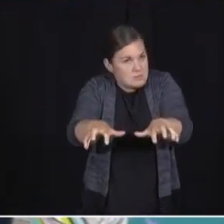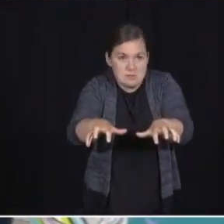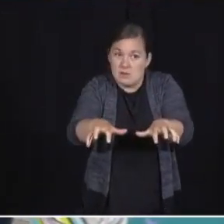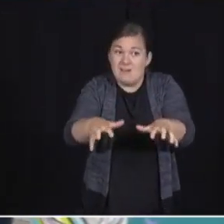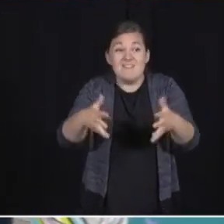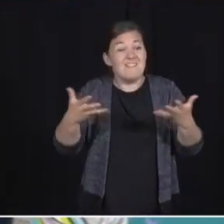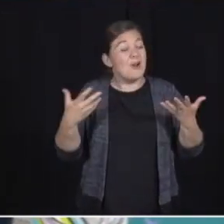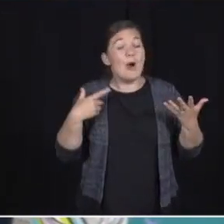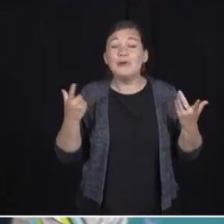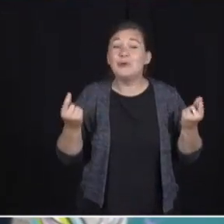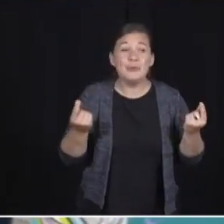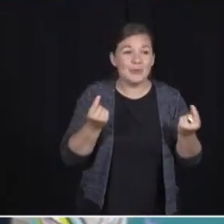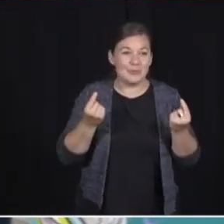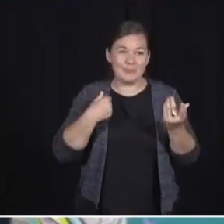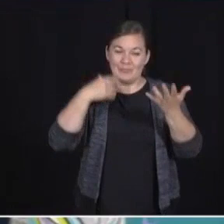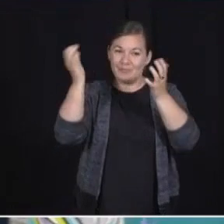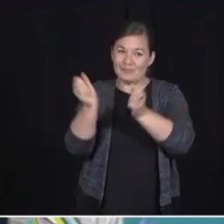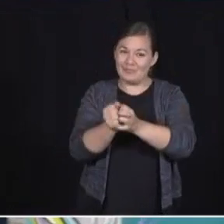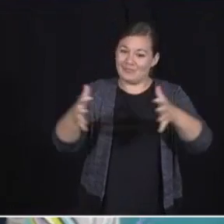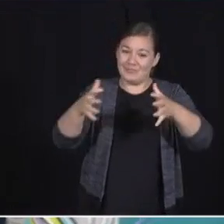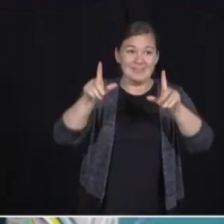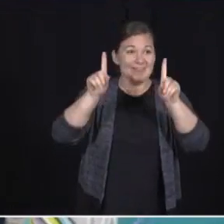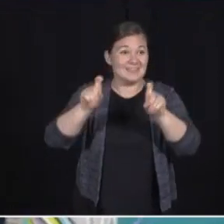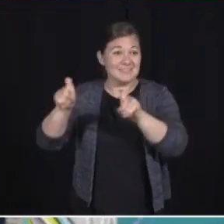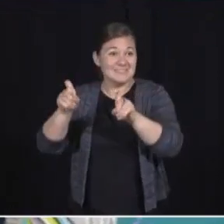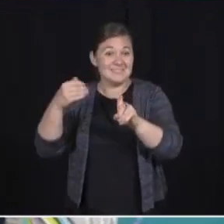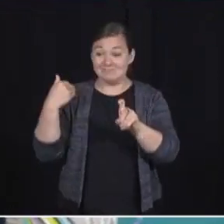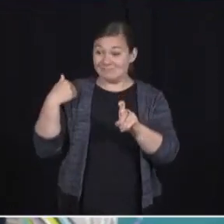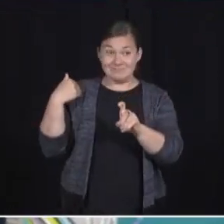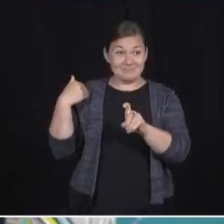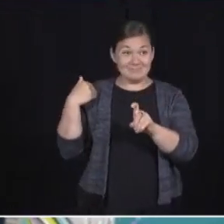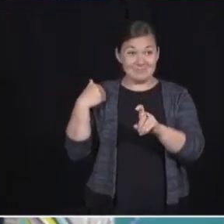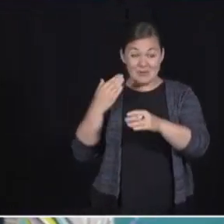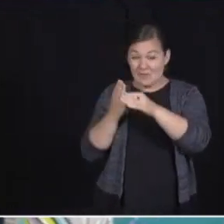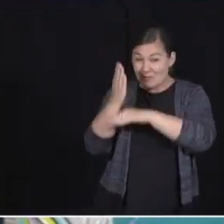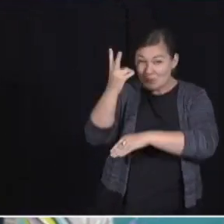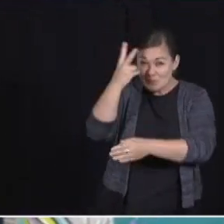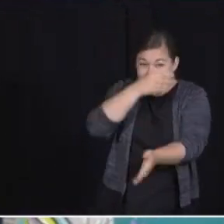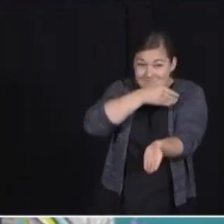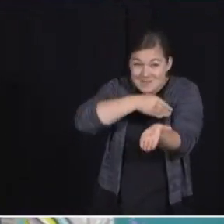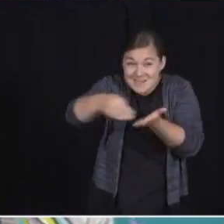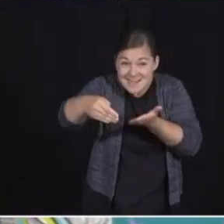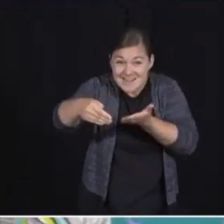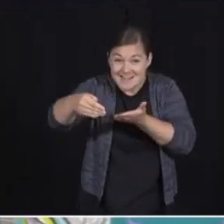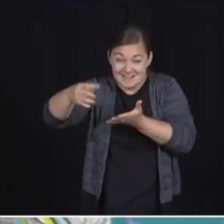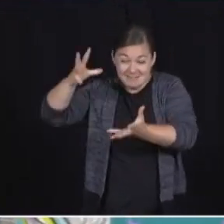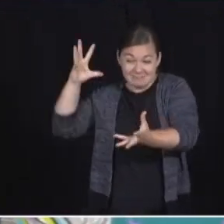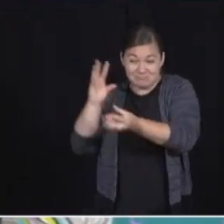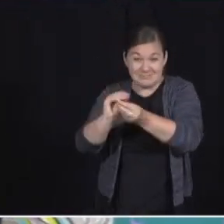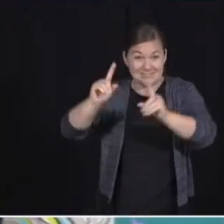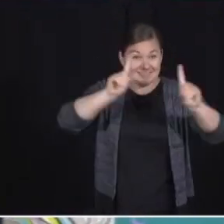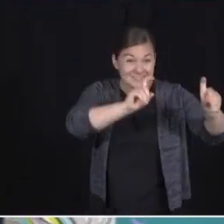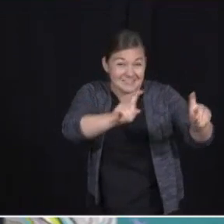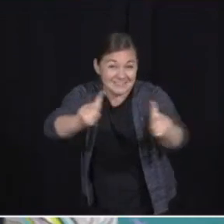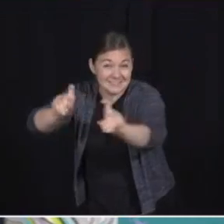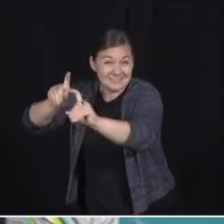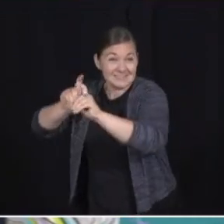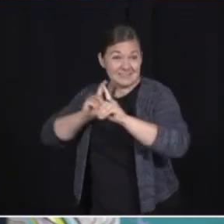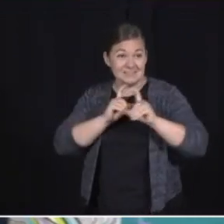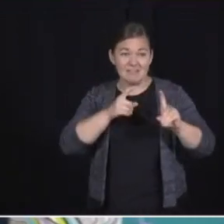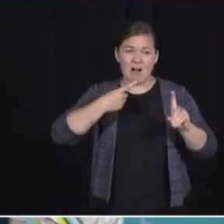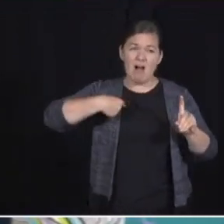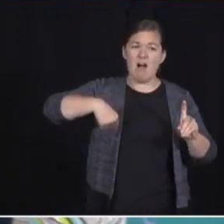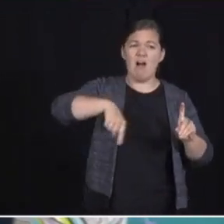million tests the other day, and it's why we expanded contact tracing. And it's why we have the best and the